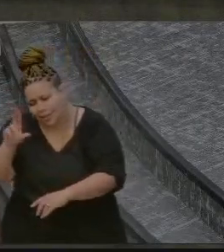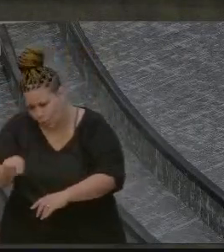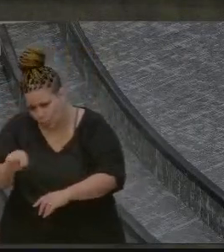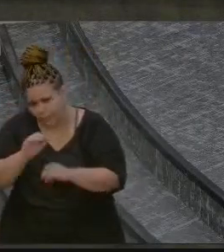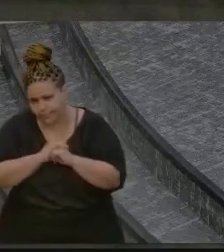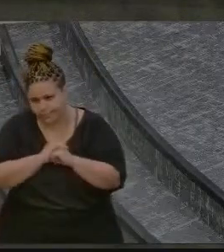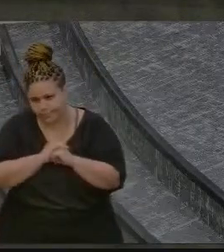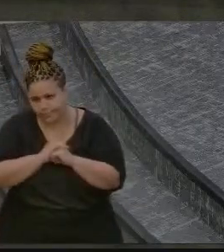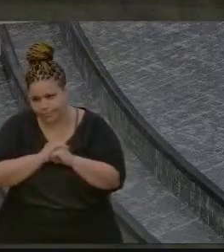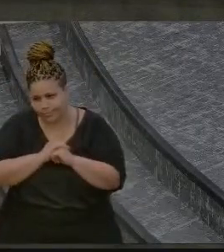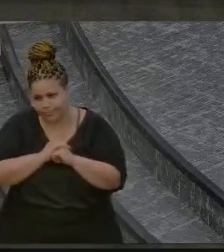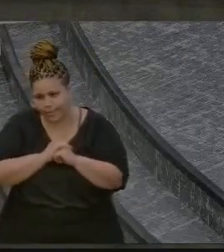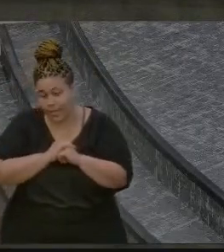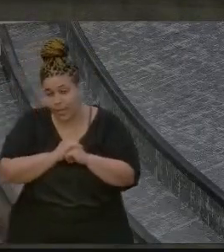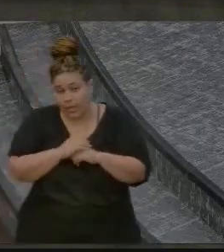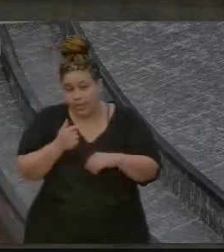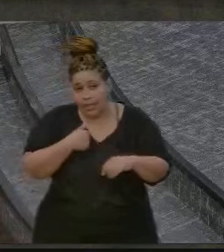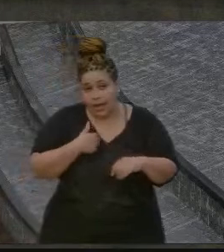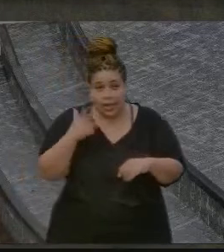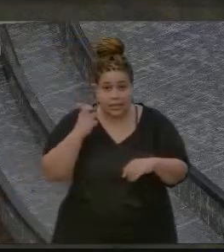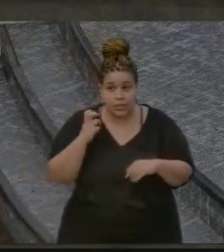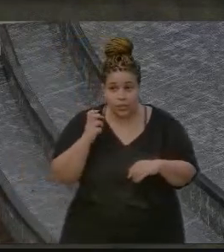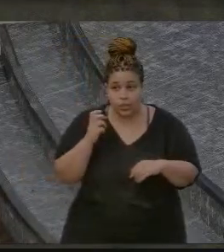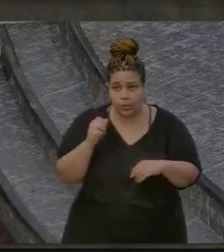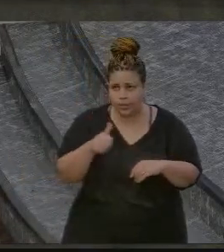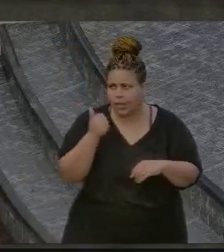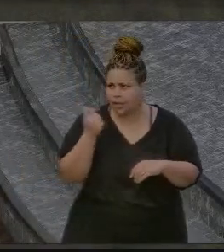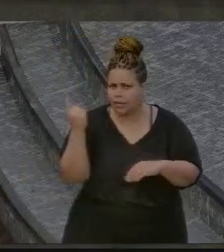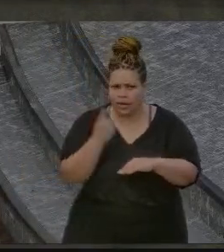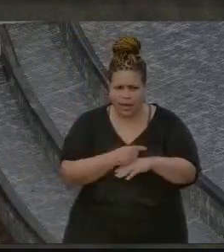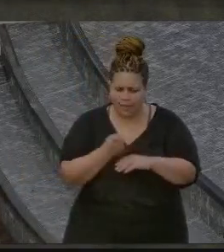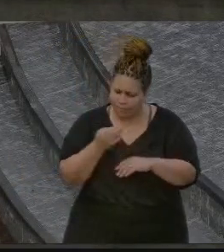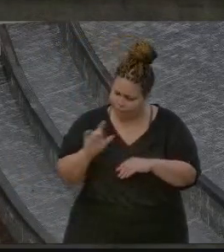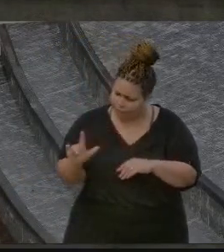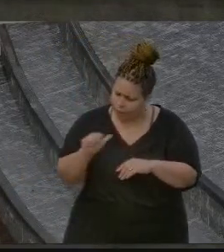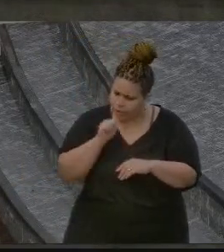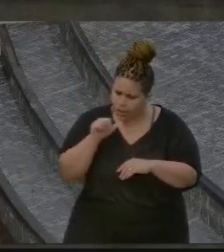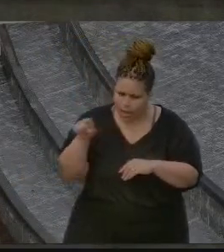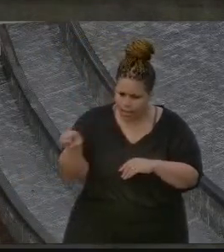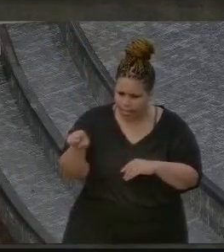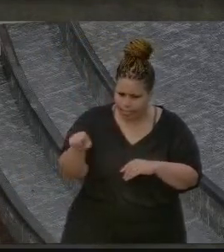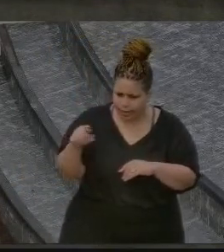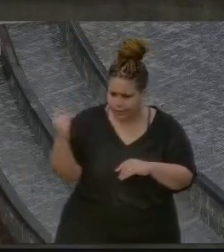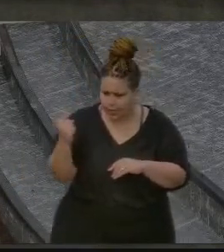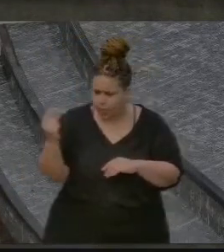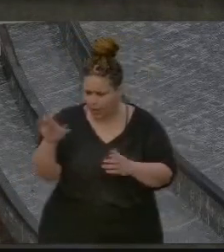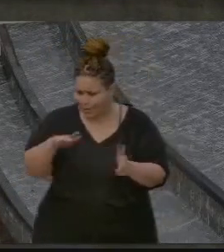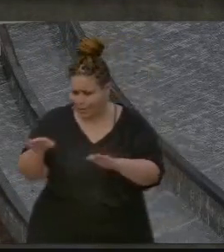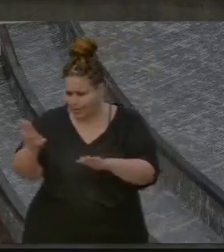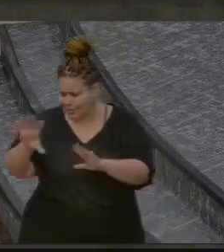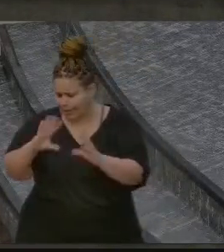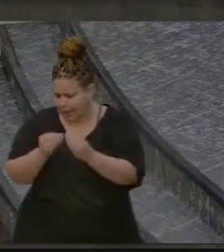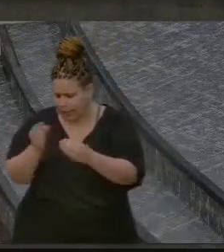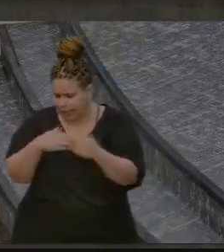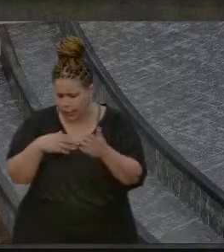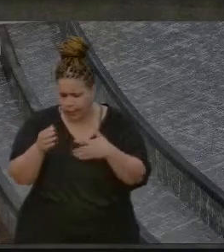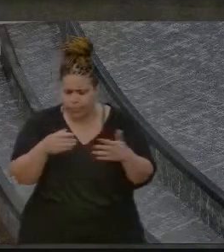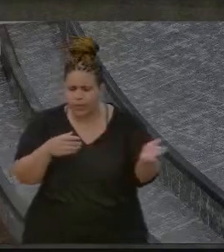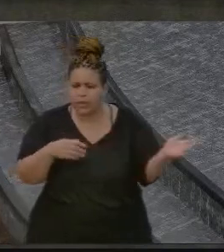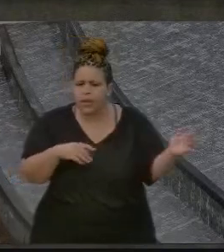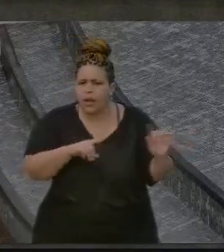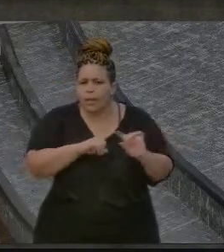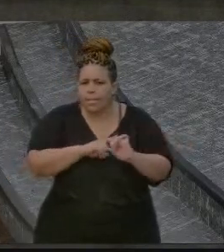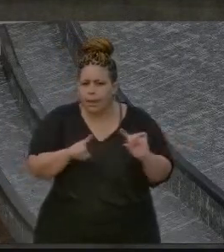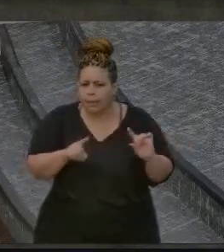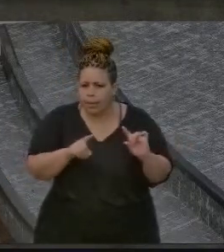to the other day. And then Phil, by the way, Phil wasn't there. He had a loss in a family emergency. But the